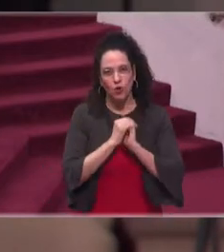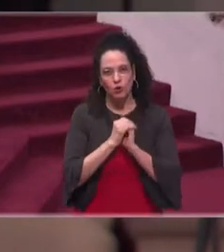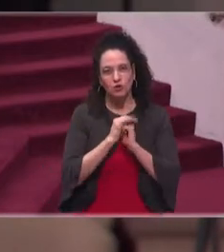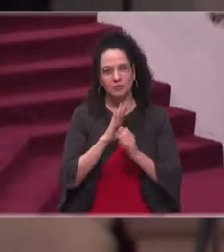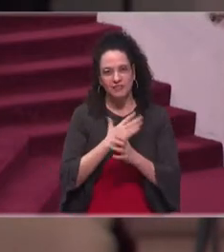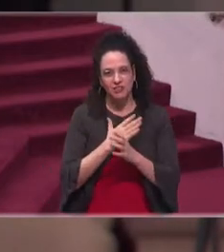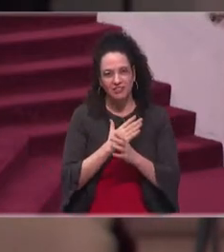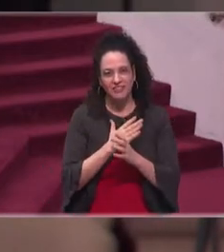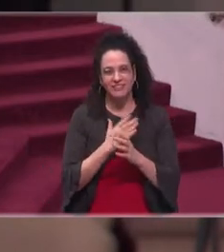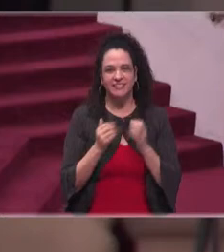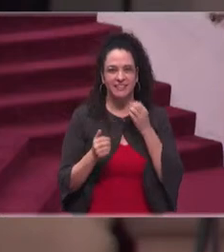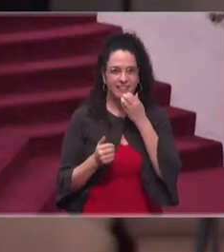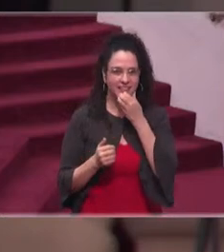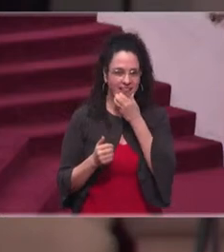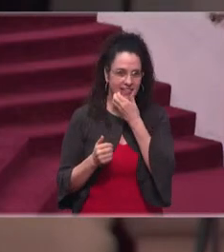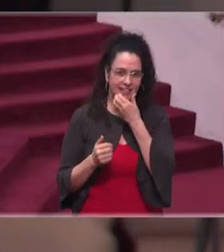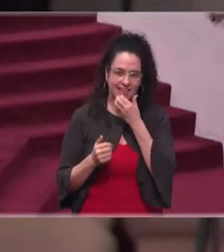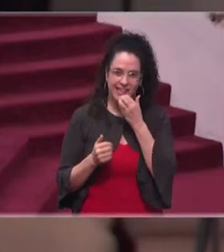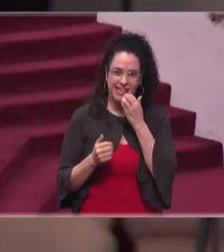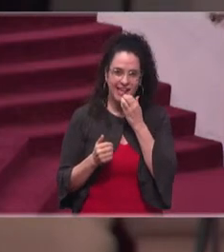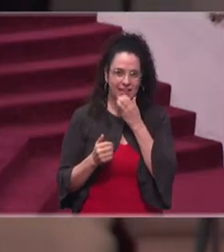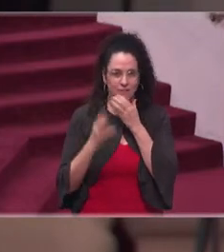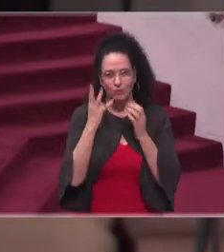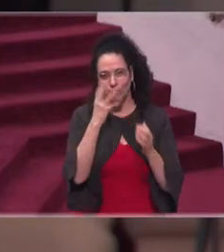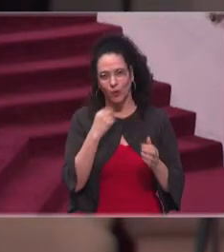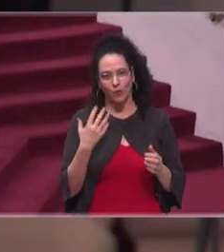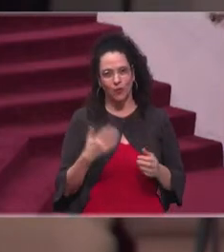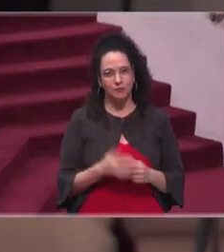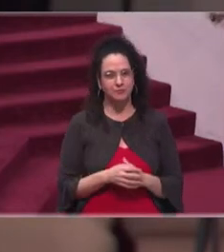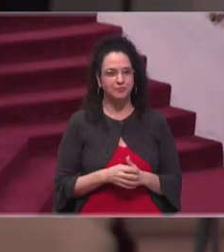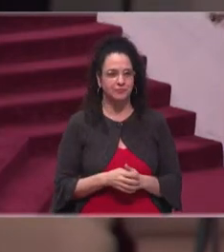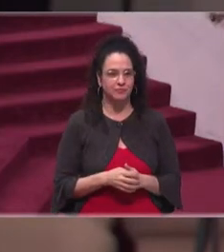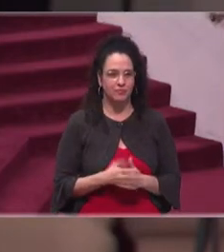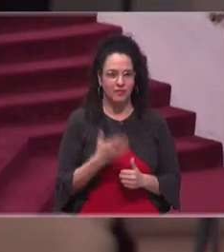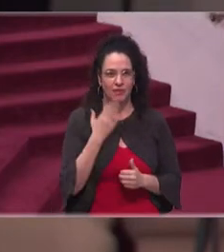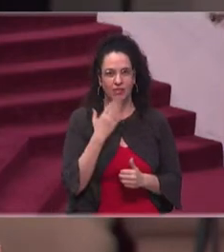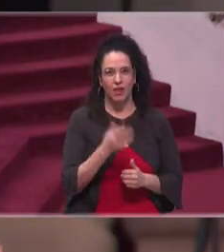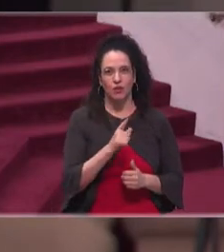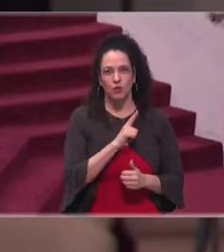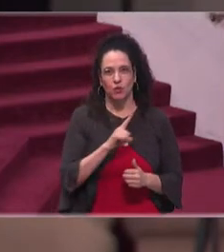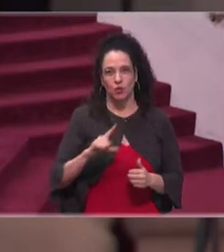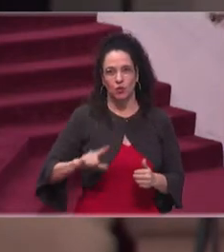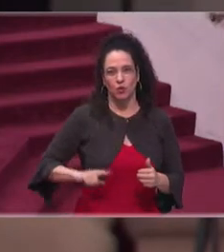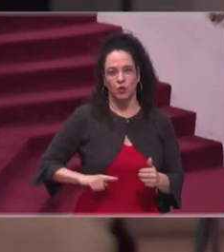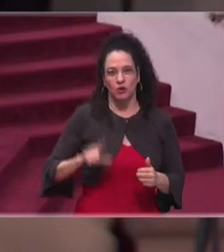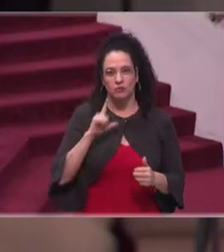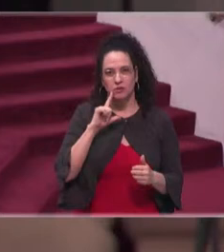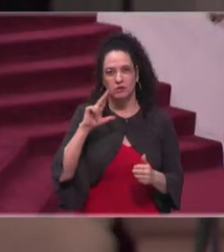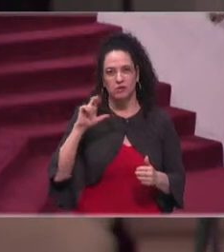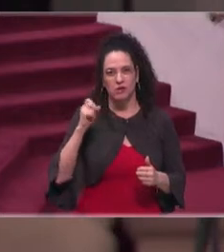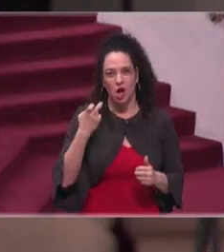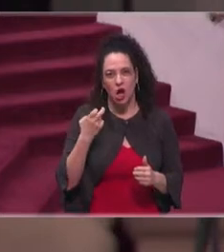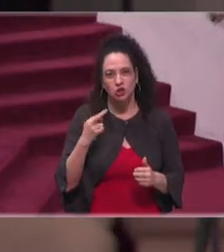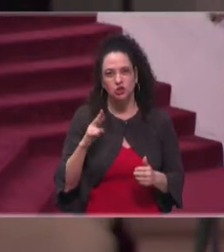our young folks in the choir. It's a beautiful thing. Thank you and thank the Lord for ushering us